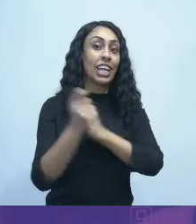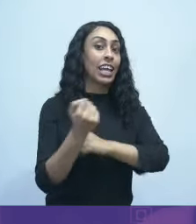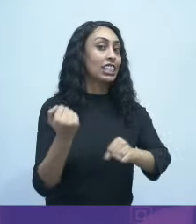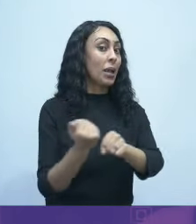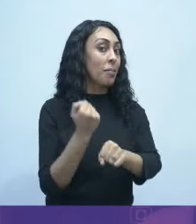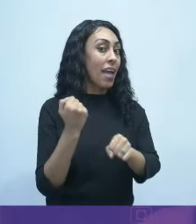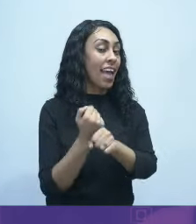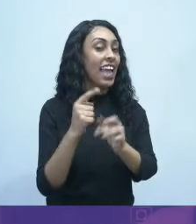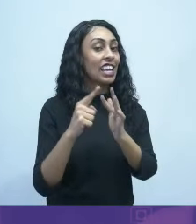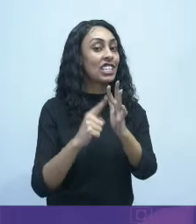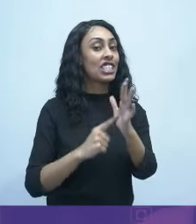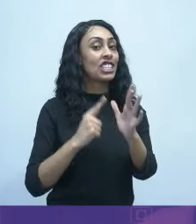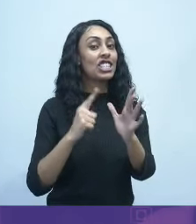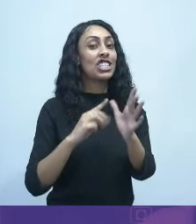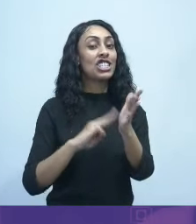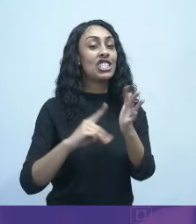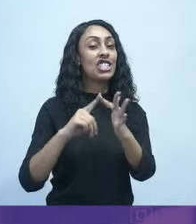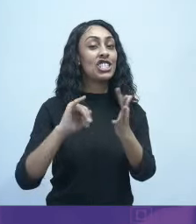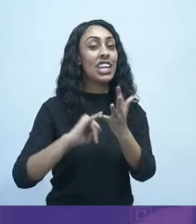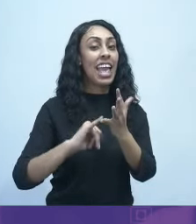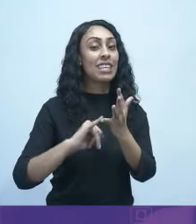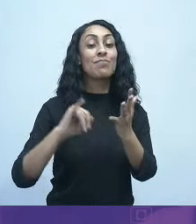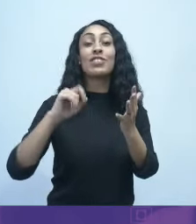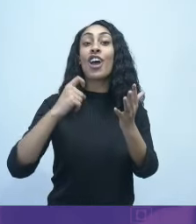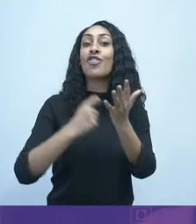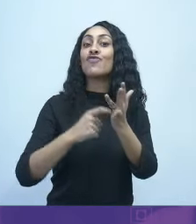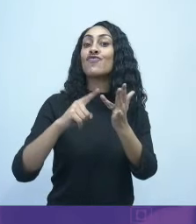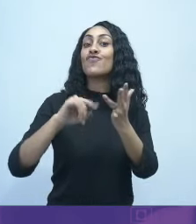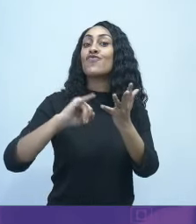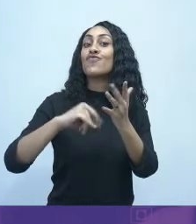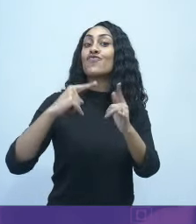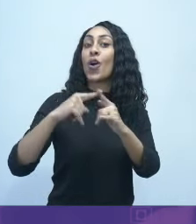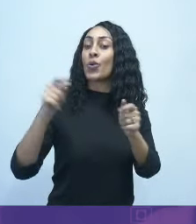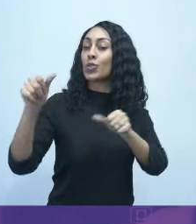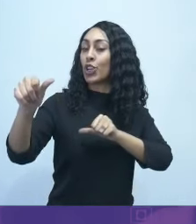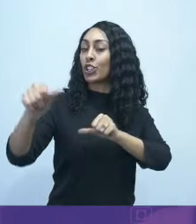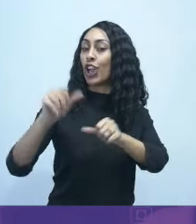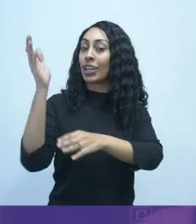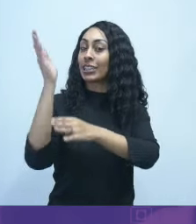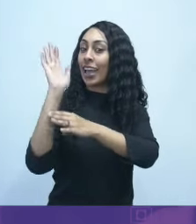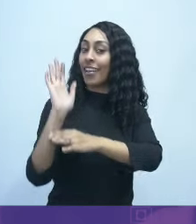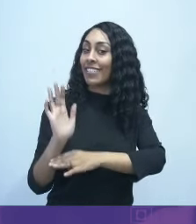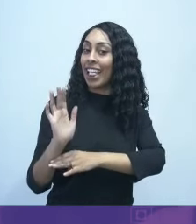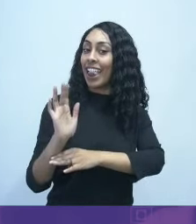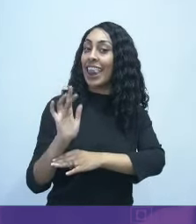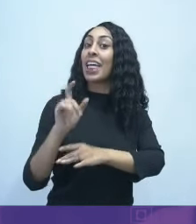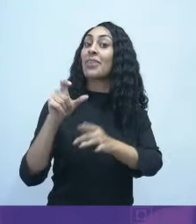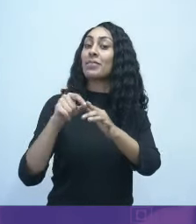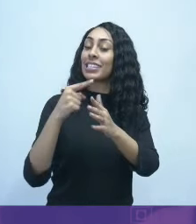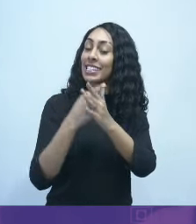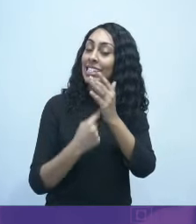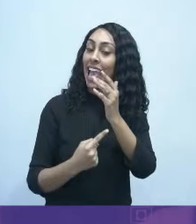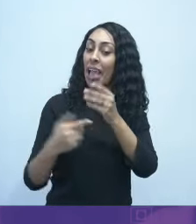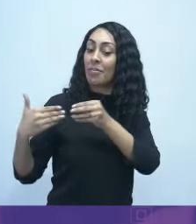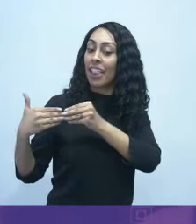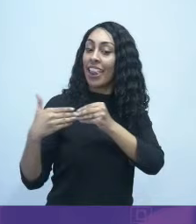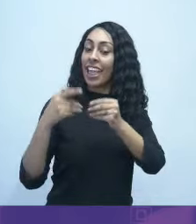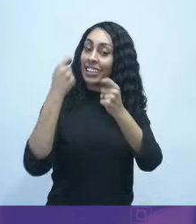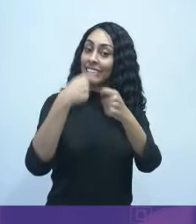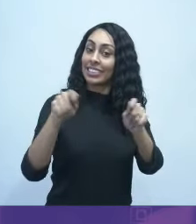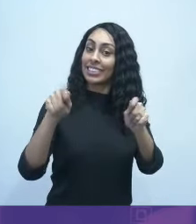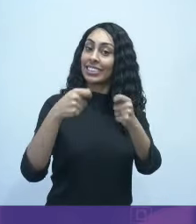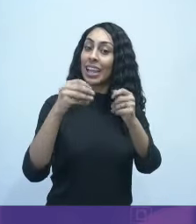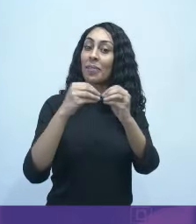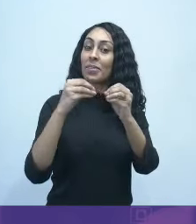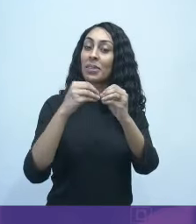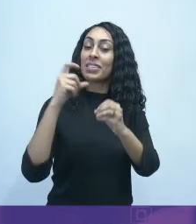programme with conductor James Rose, here is a short film that charts their journey to bring the first disabled-led ensemble at the BBC